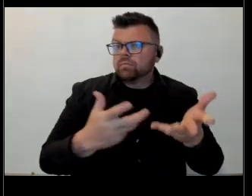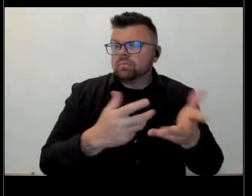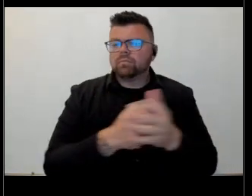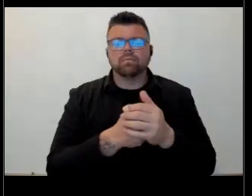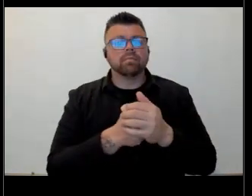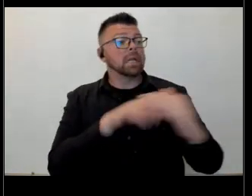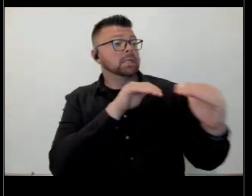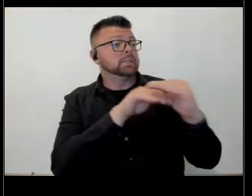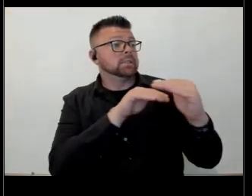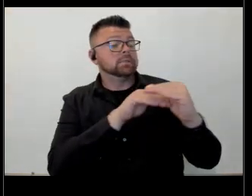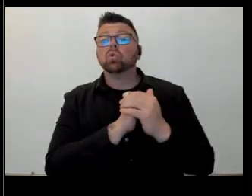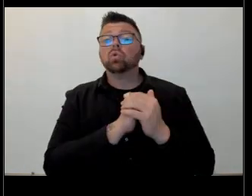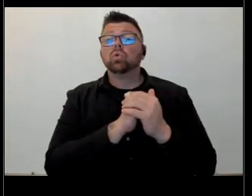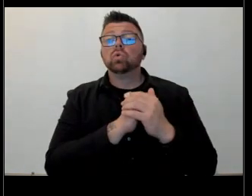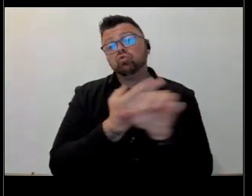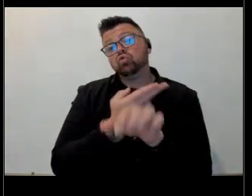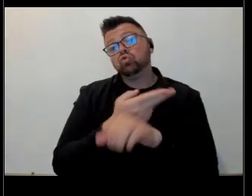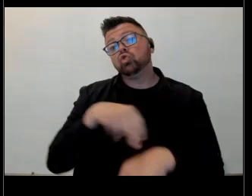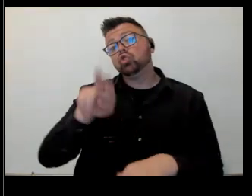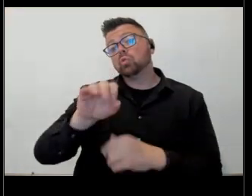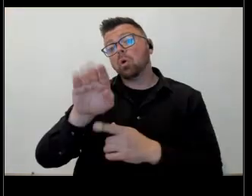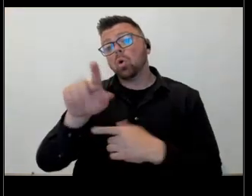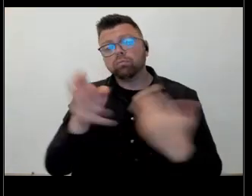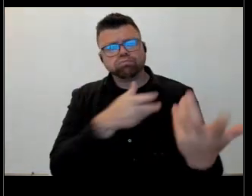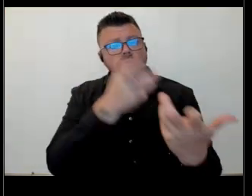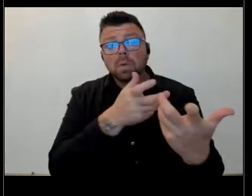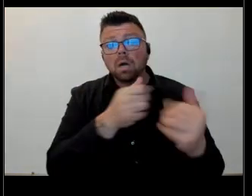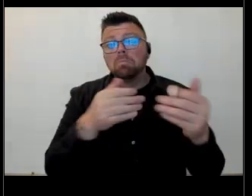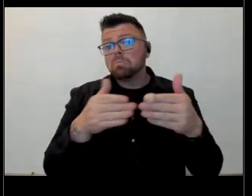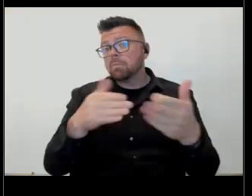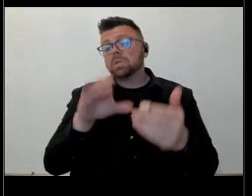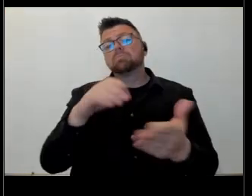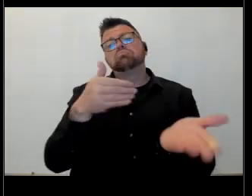accessible and usable public and common use areas.